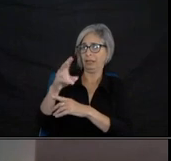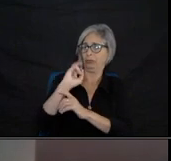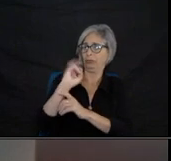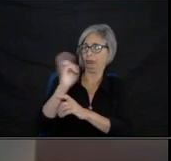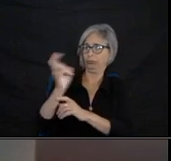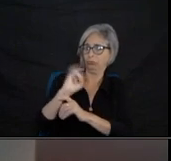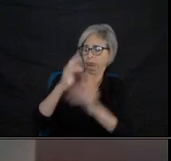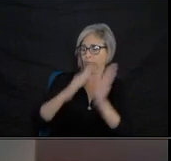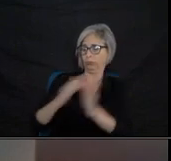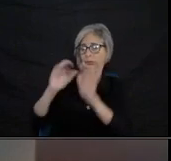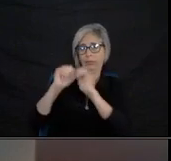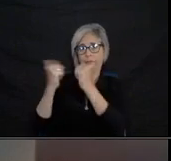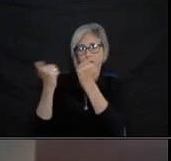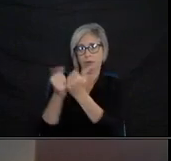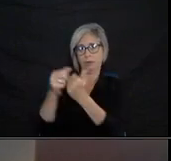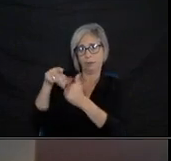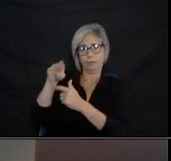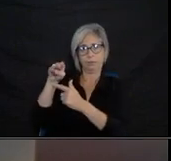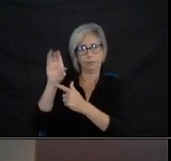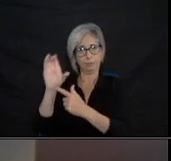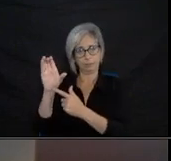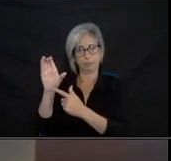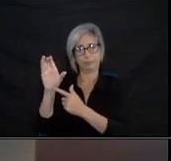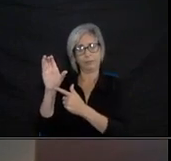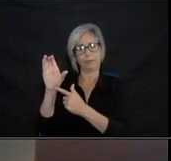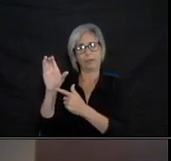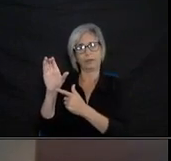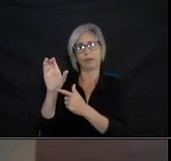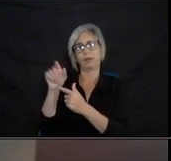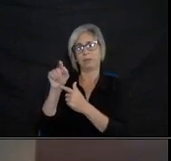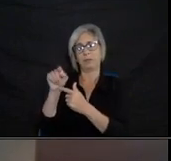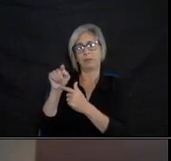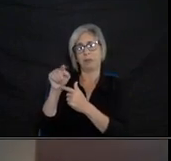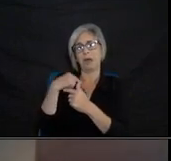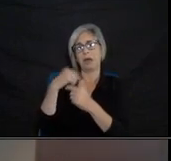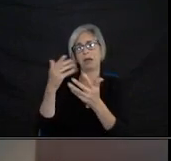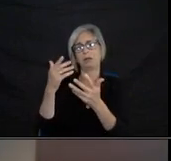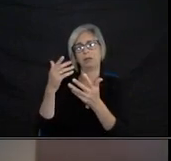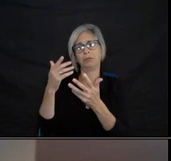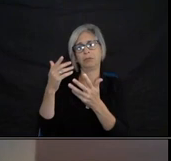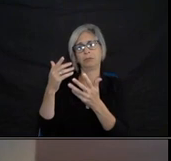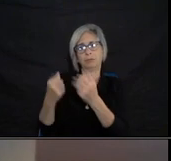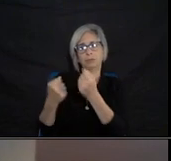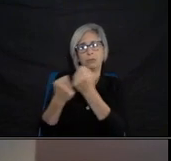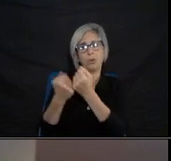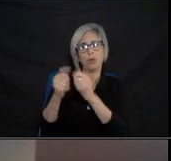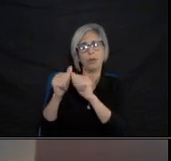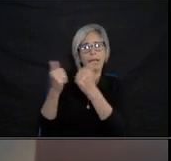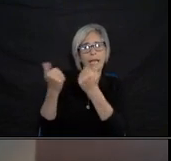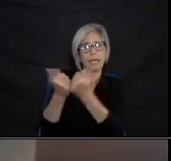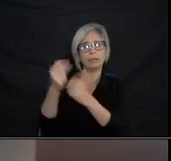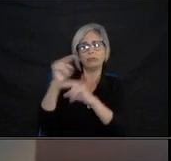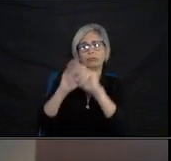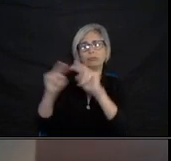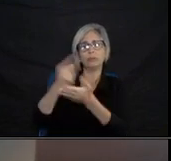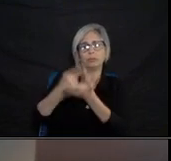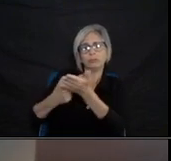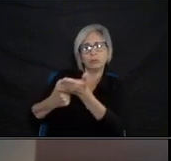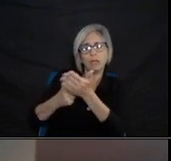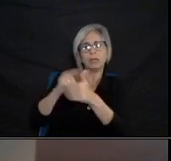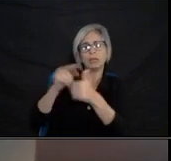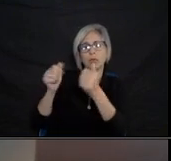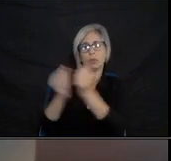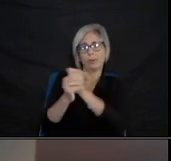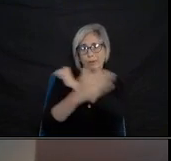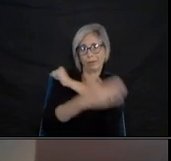Planning Agency for Palm Beach County meeting, where I moved for the agency to have discussions with the